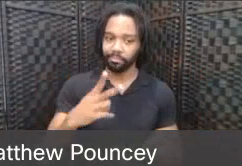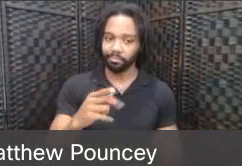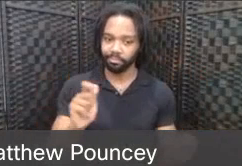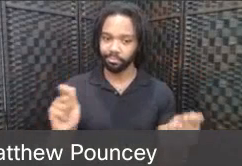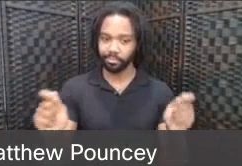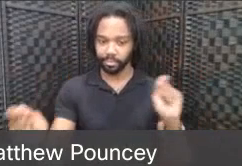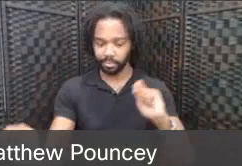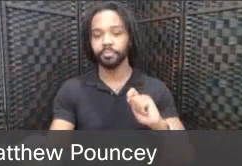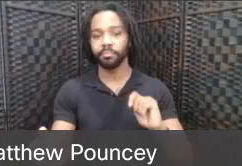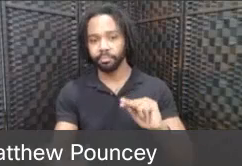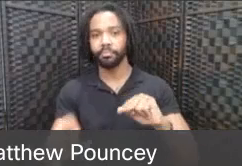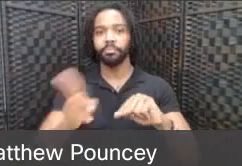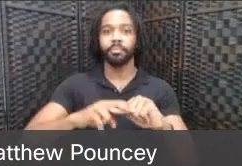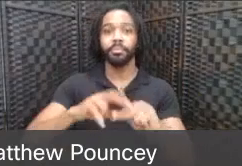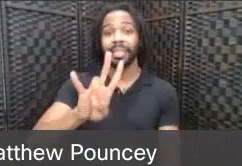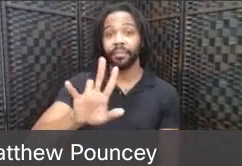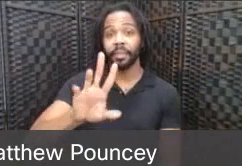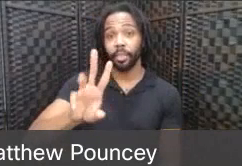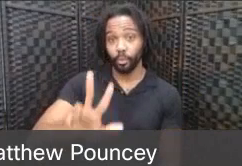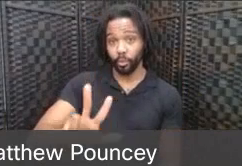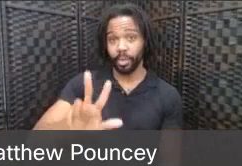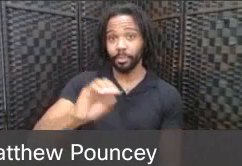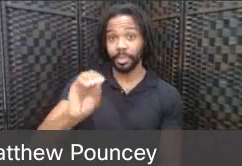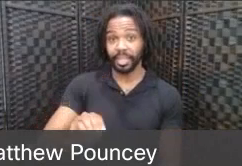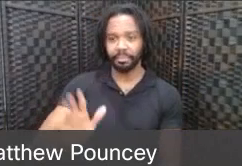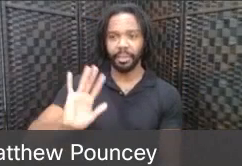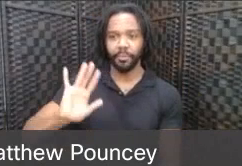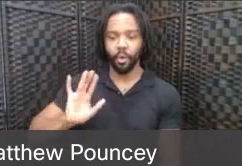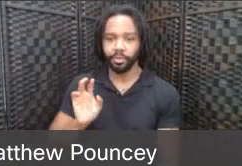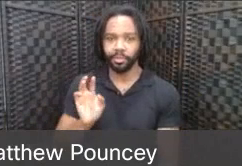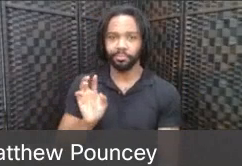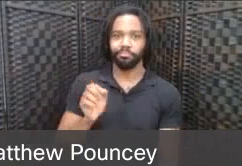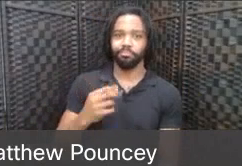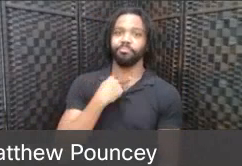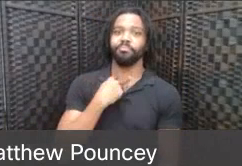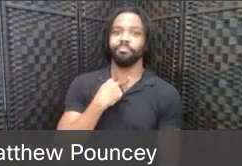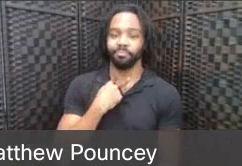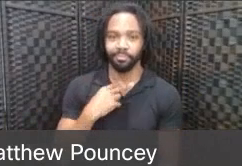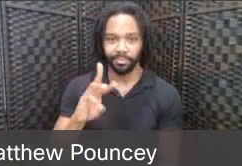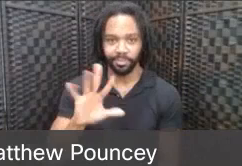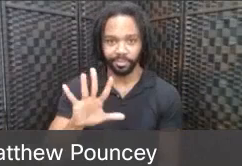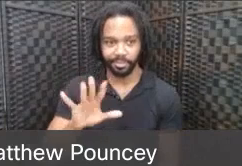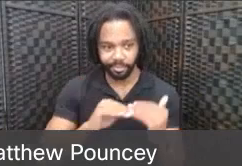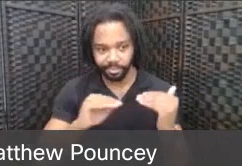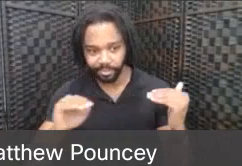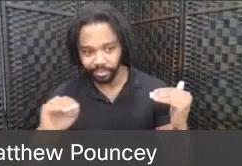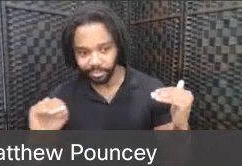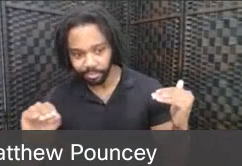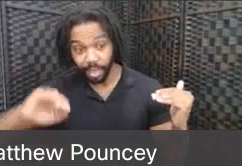up to 73%. It was kind of stuck at 65% for quite a long time, so that movement was really nice to